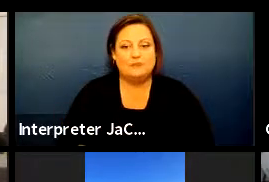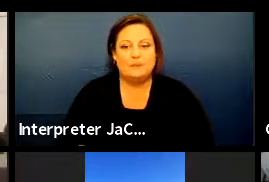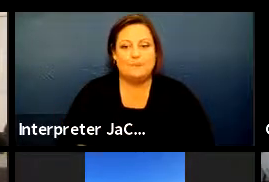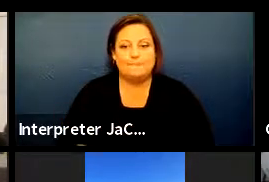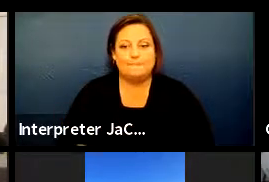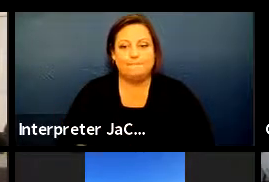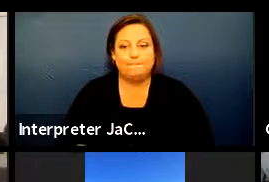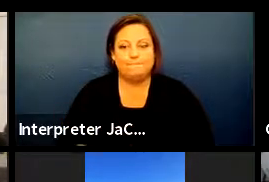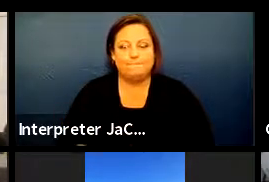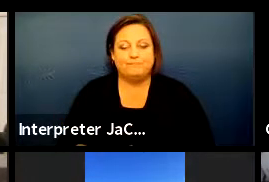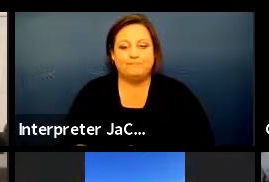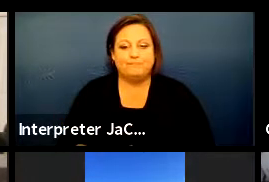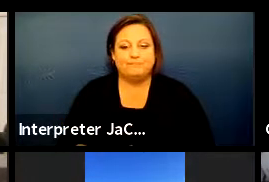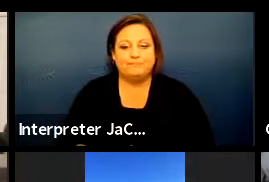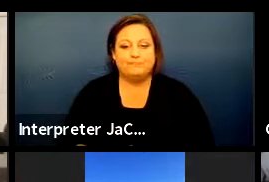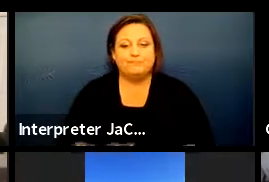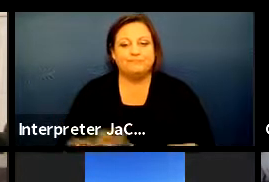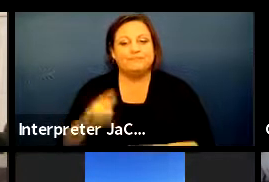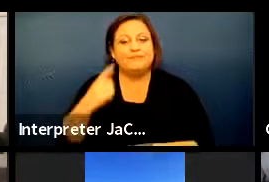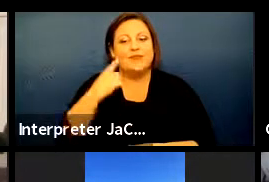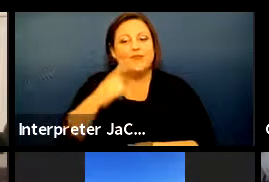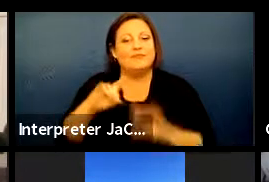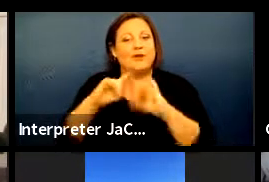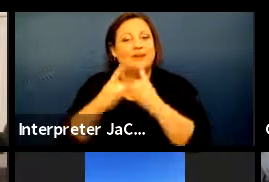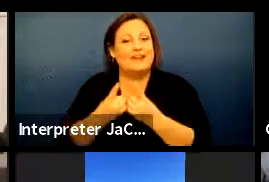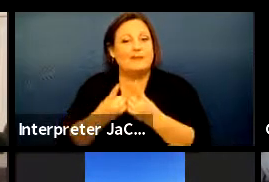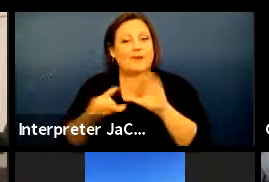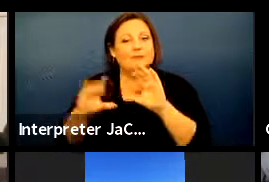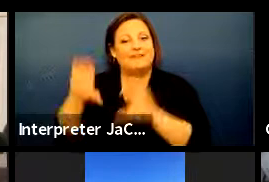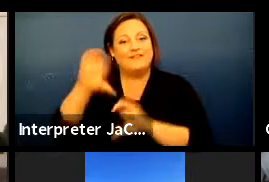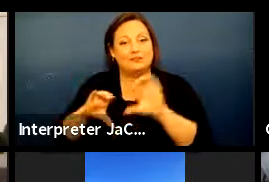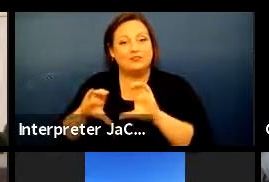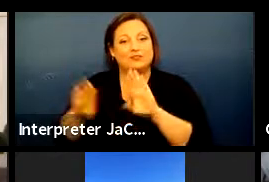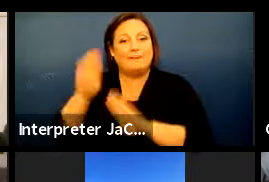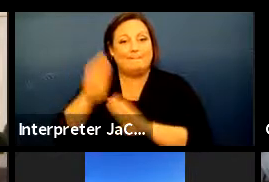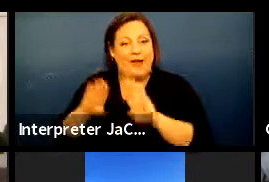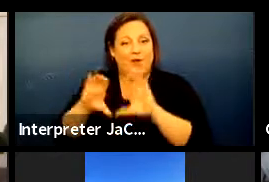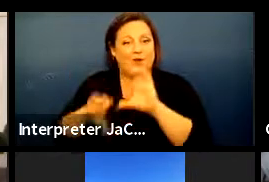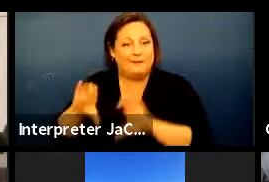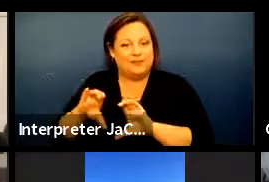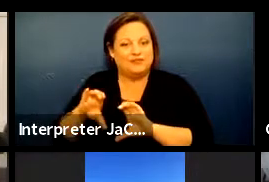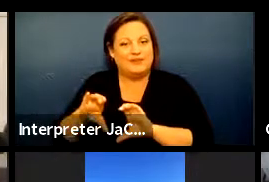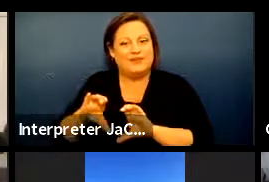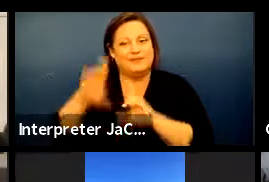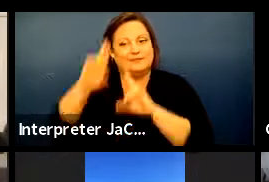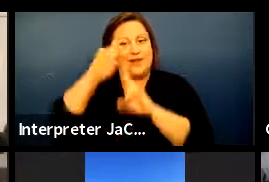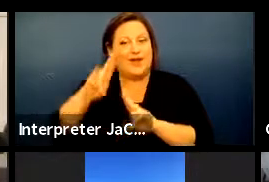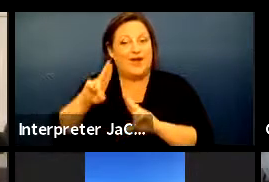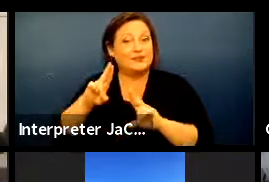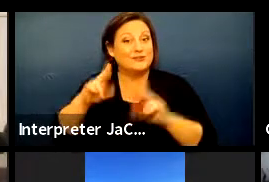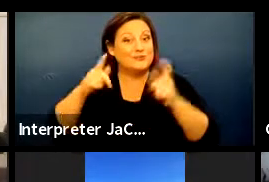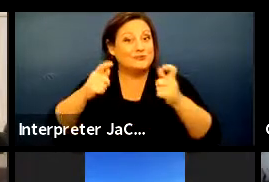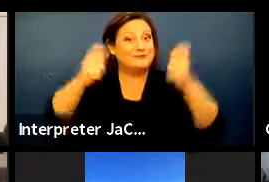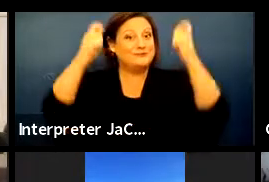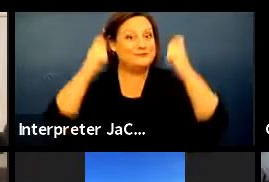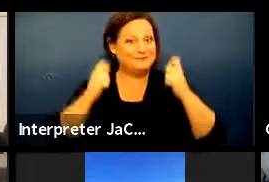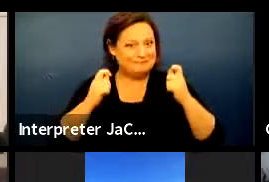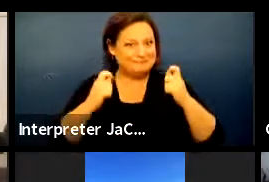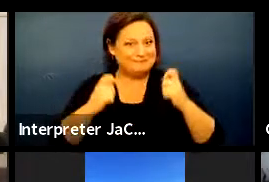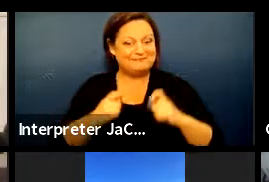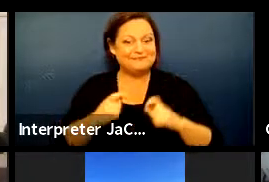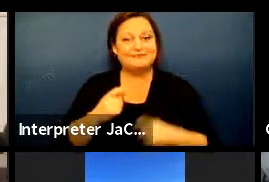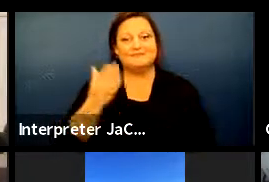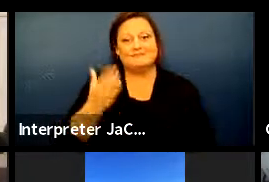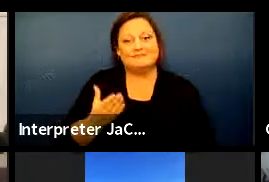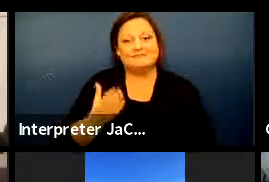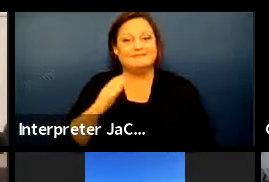On behalf of the Department of Chemistry and Biochemistry, it is my honor to virtually hood you, Amber Heidbrink.